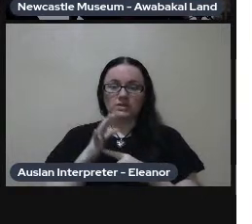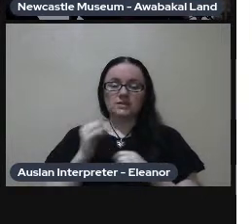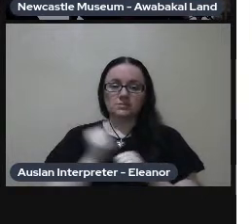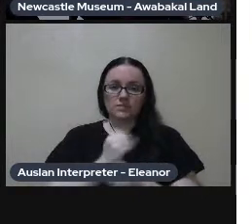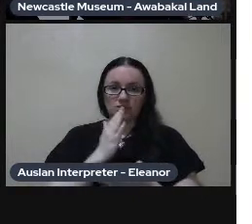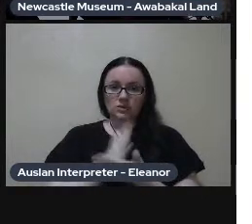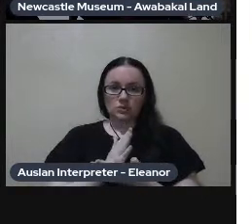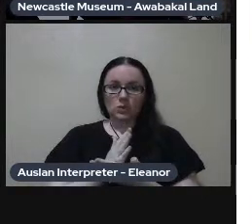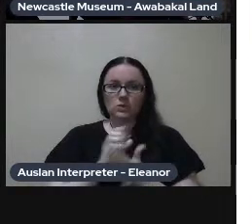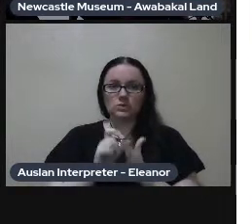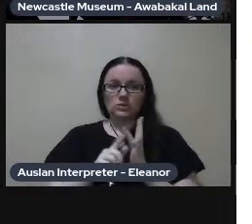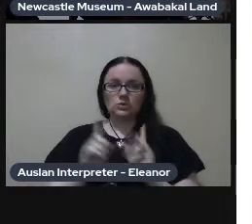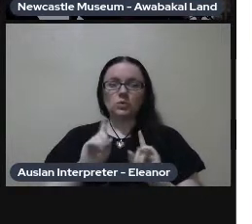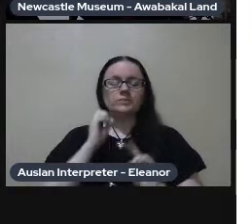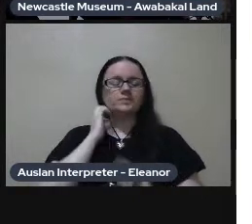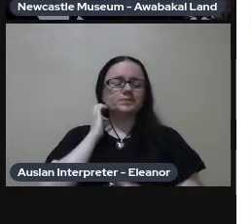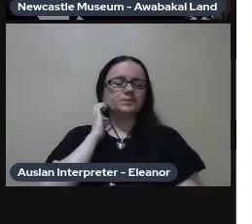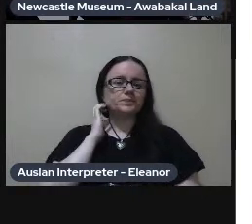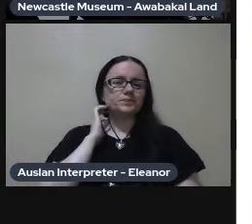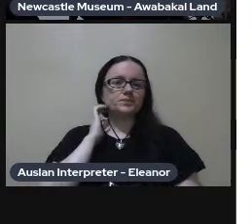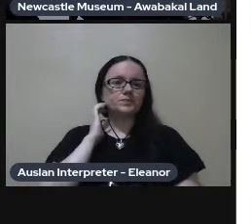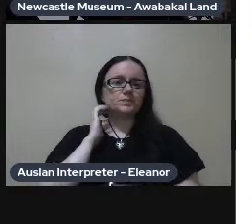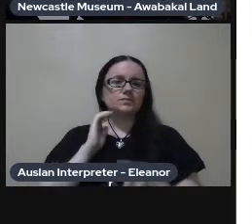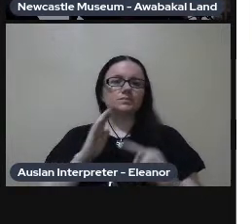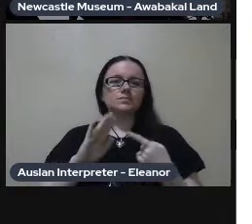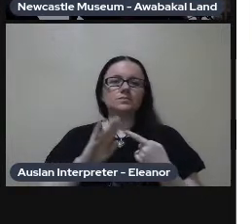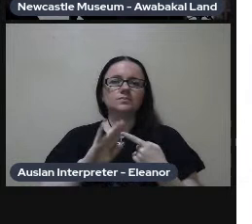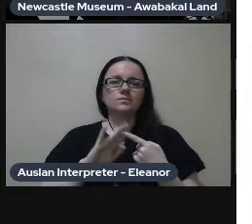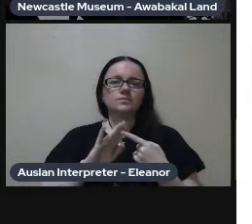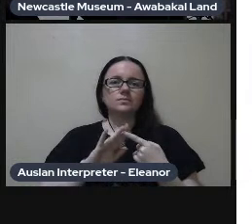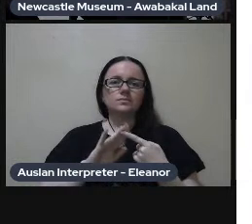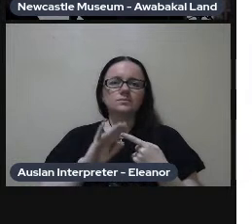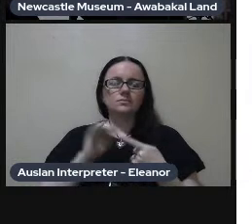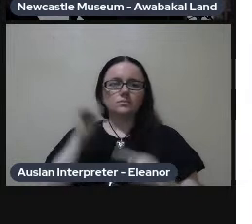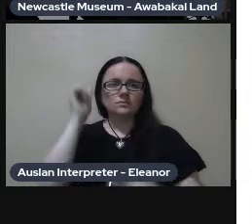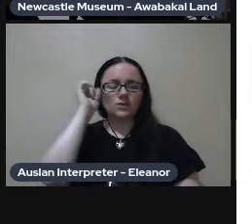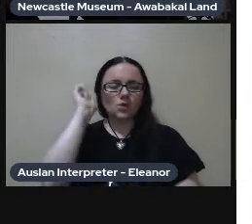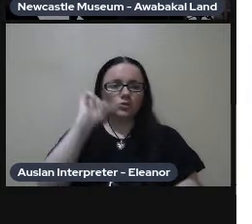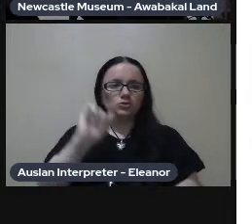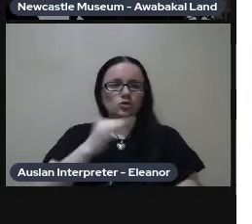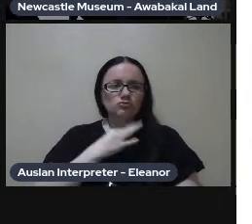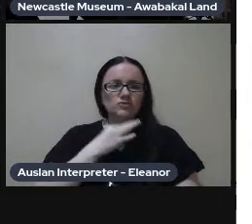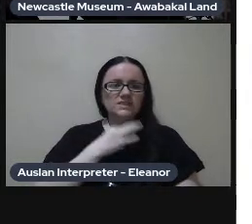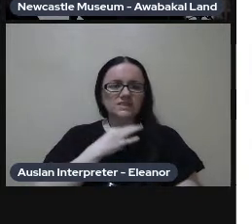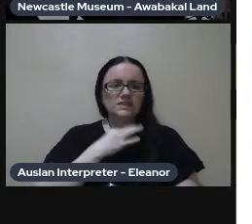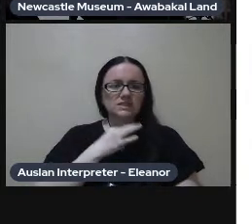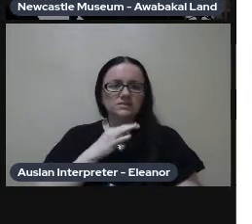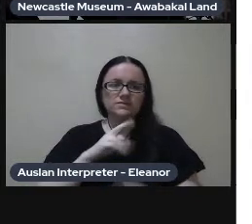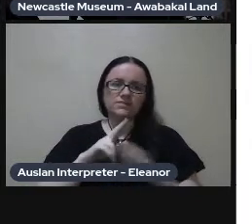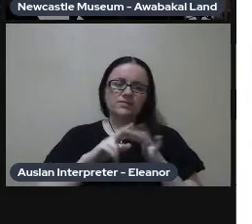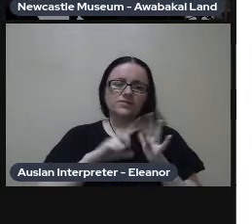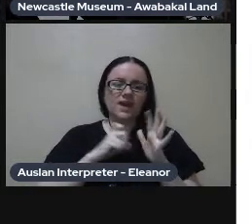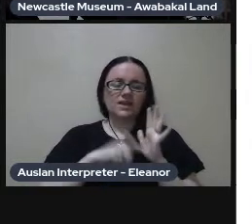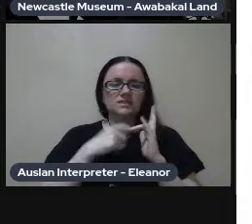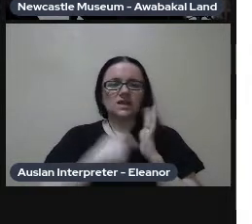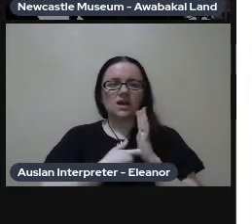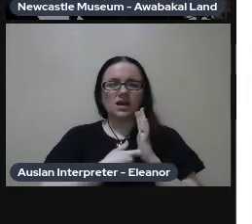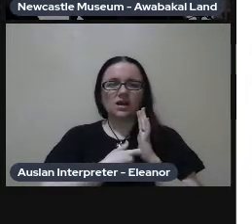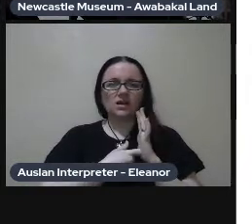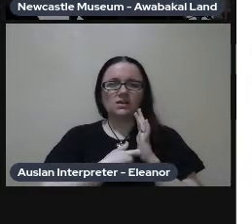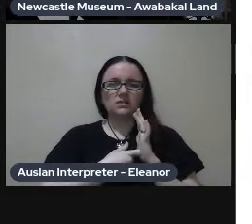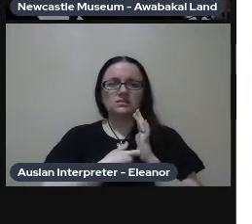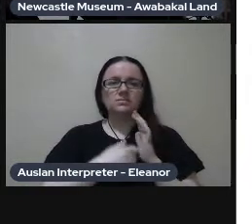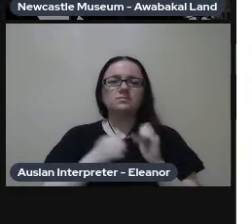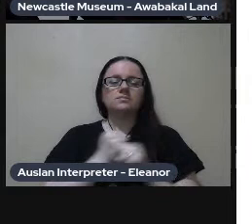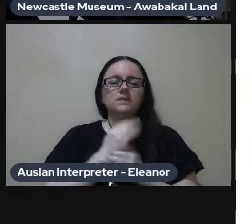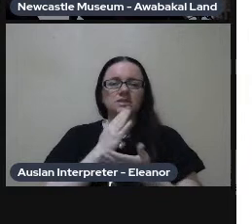through some of those key risk factors. First of all, know what risk factors you have. Make sure that you are getting some of those